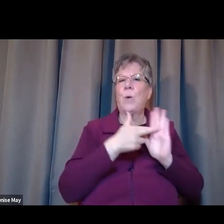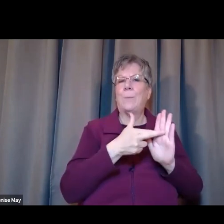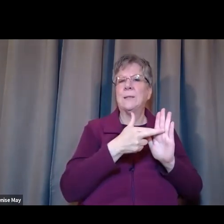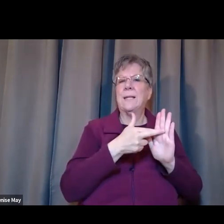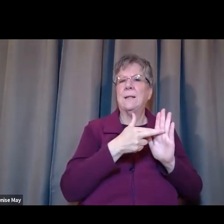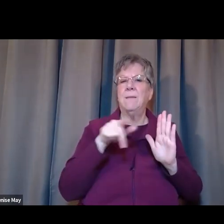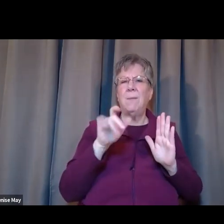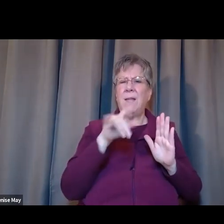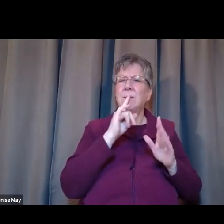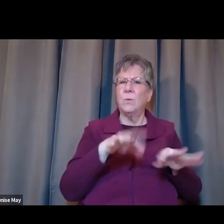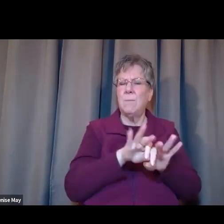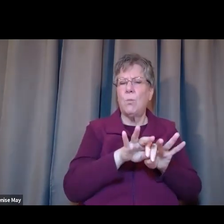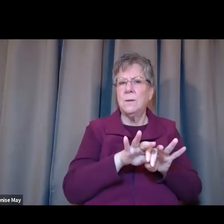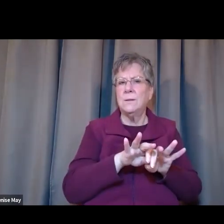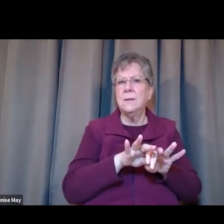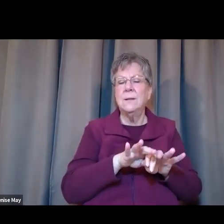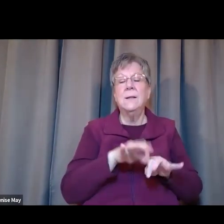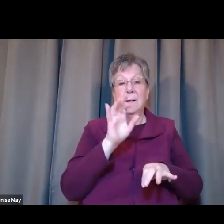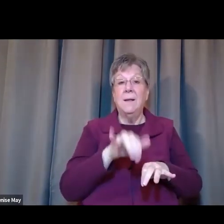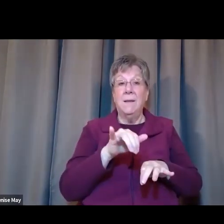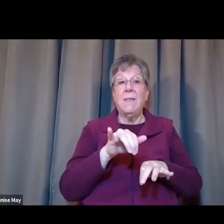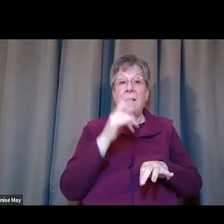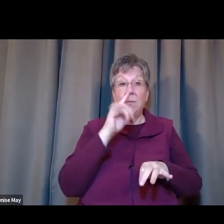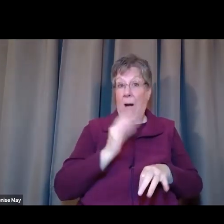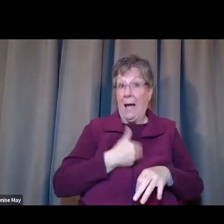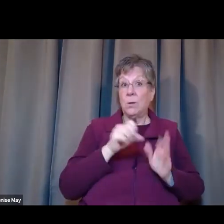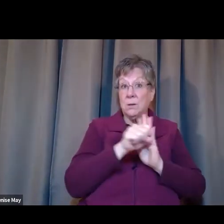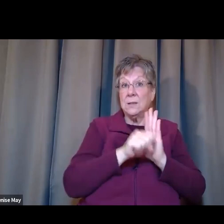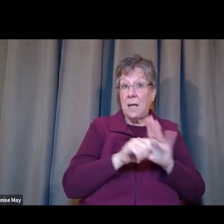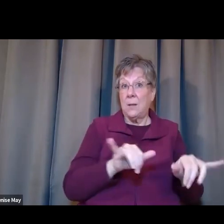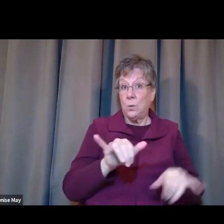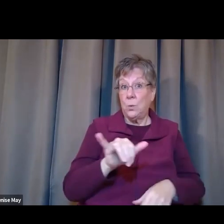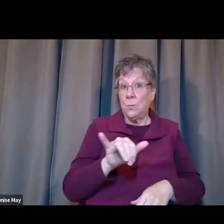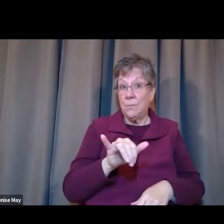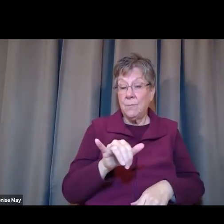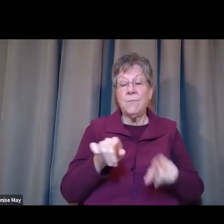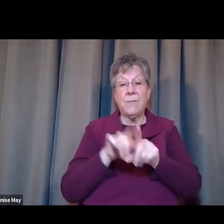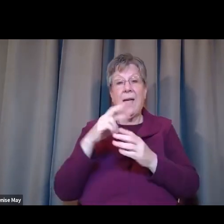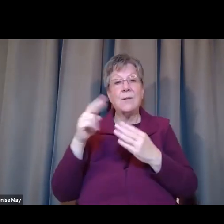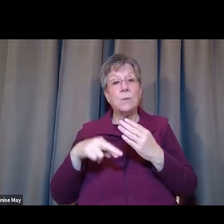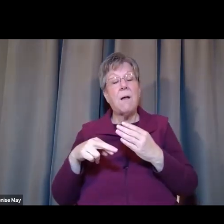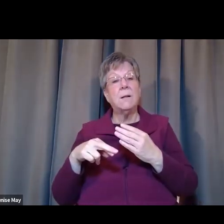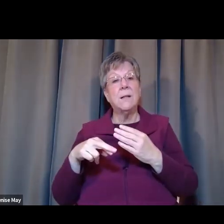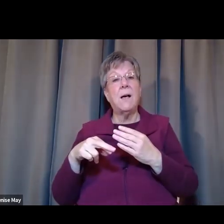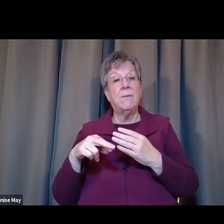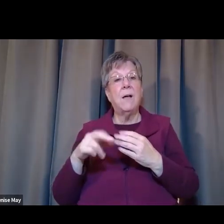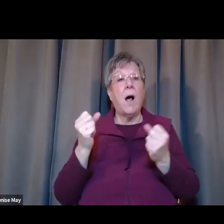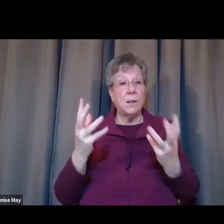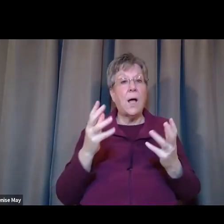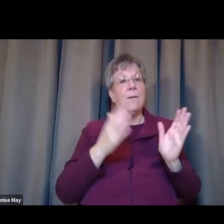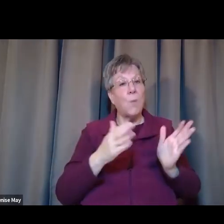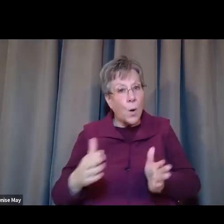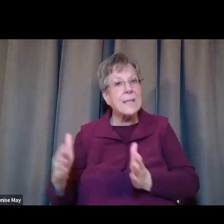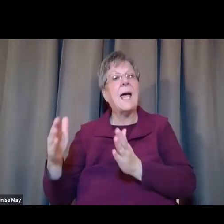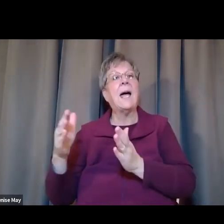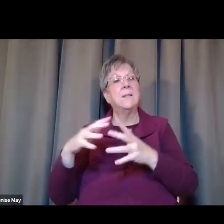really important. And that goes for our state as well. As a result of a lot of organizing, a